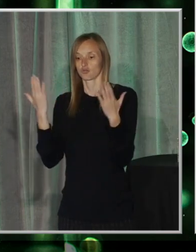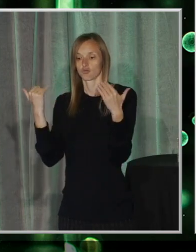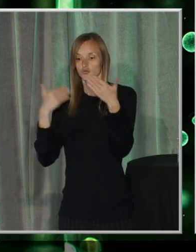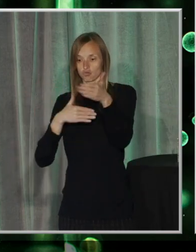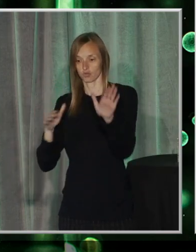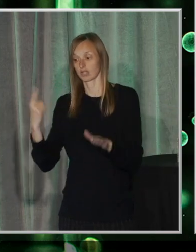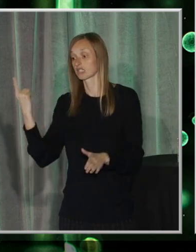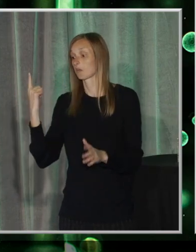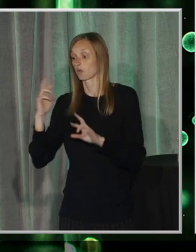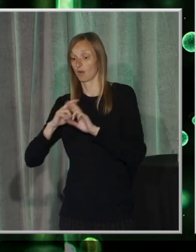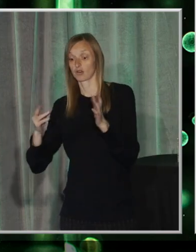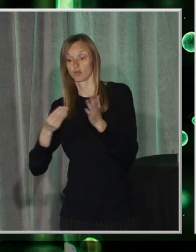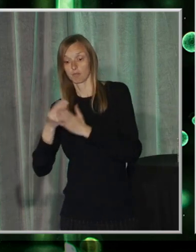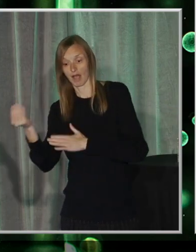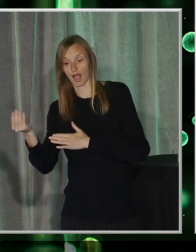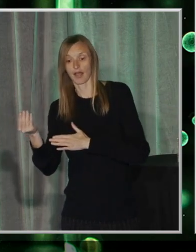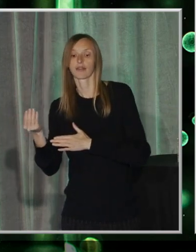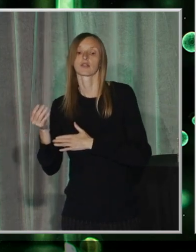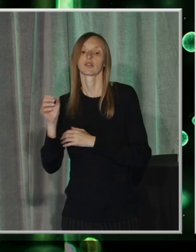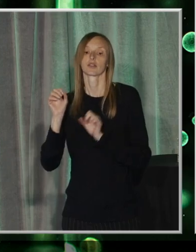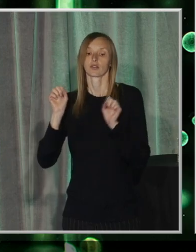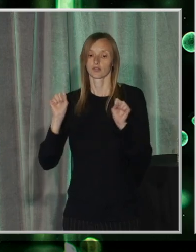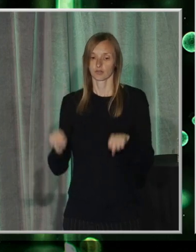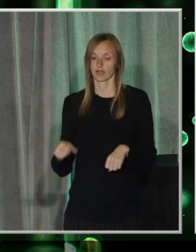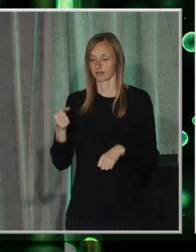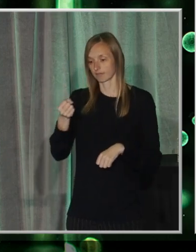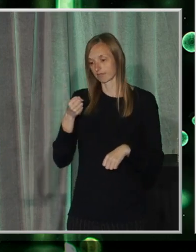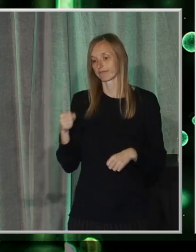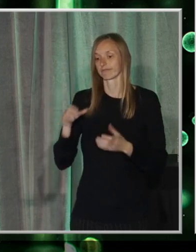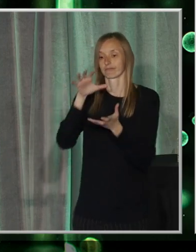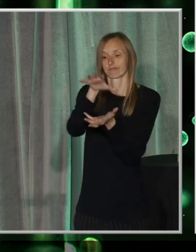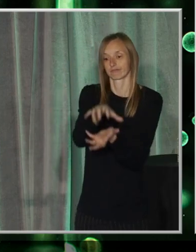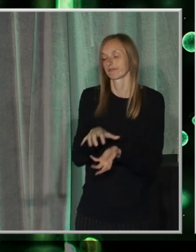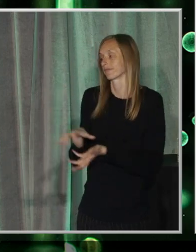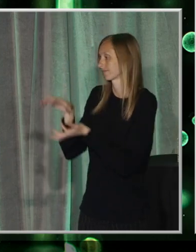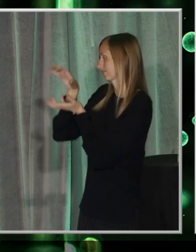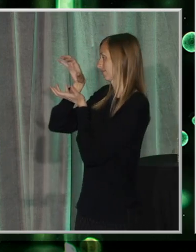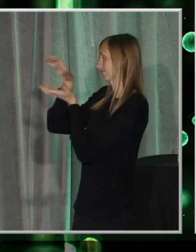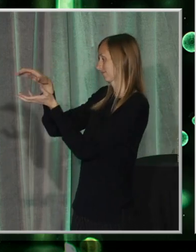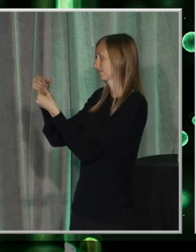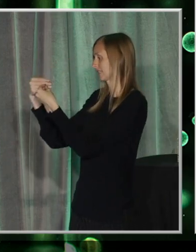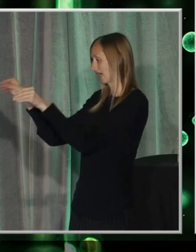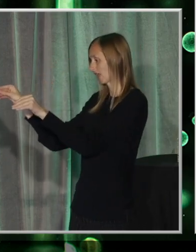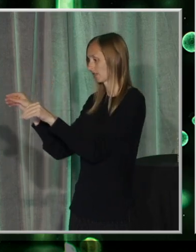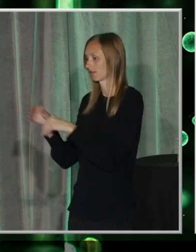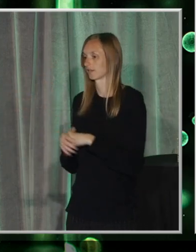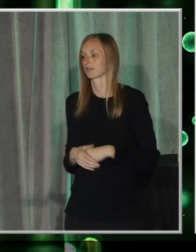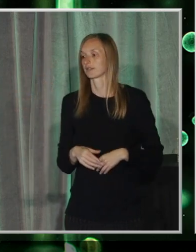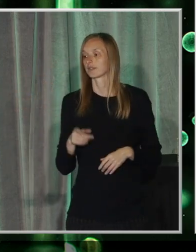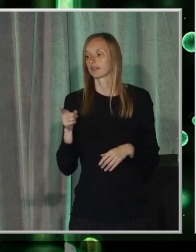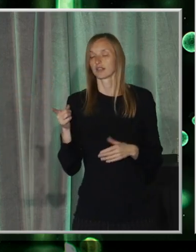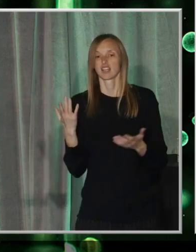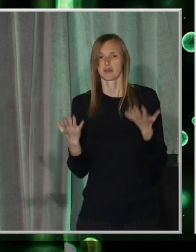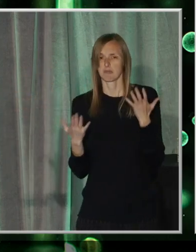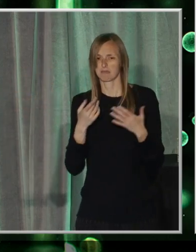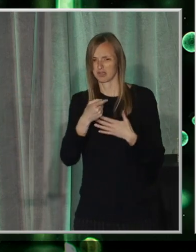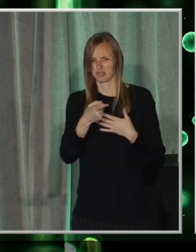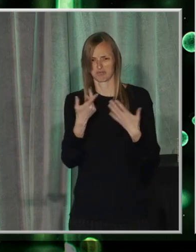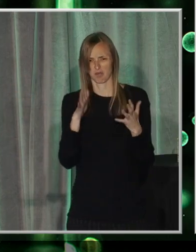to buy their product, they can be able to come and take it and be able to sell it. And this may be obvious,